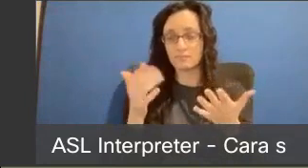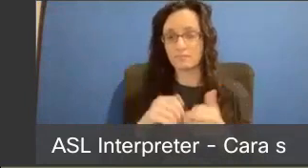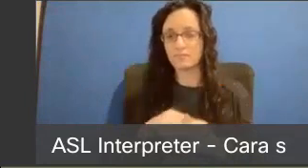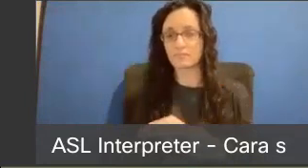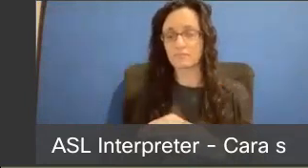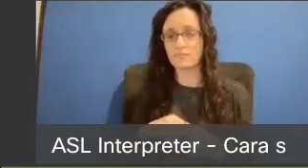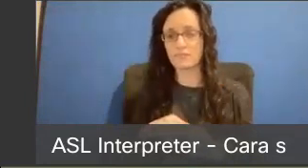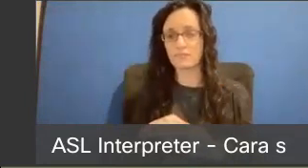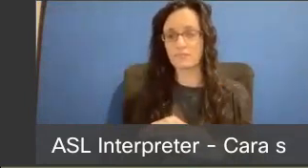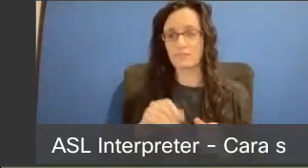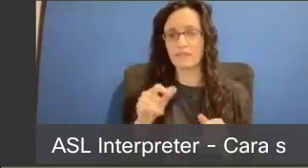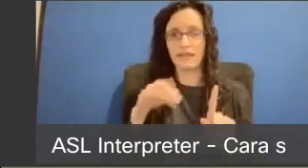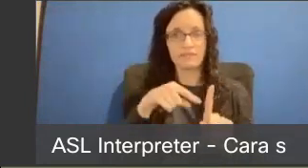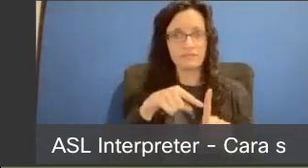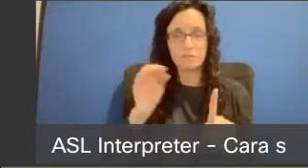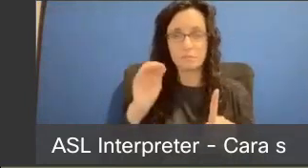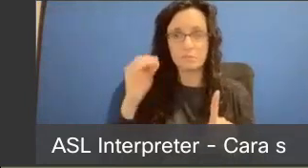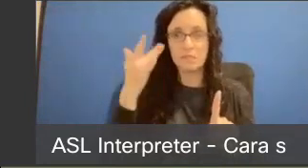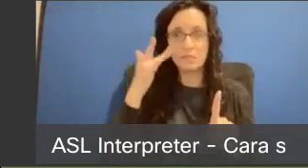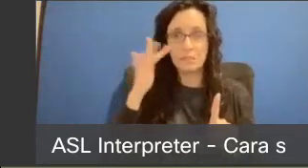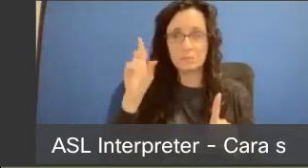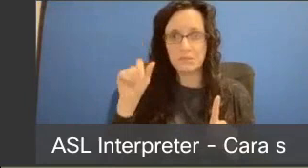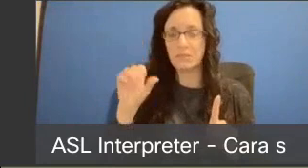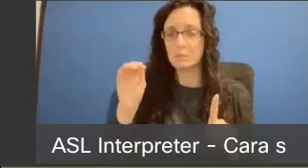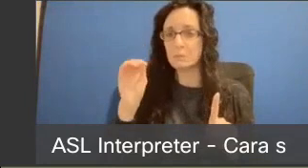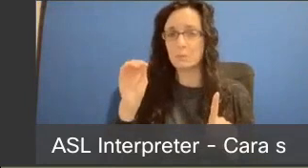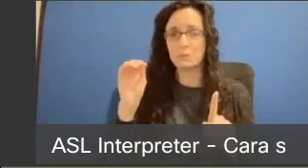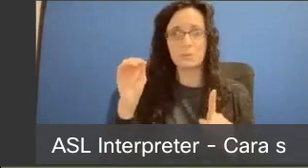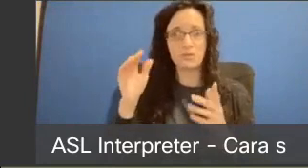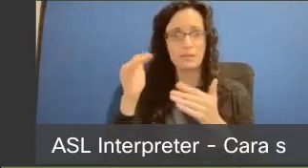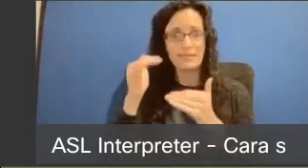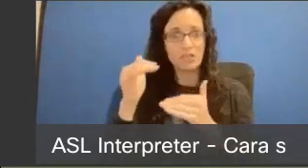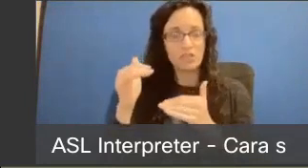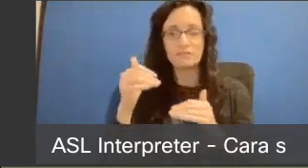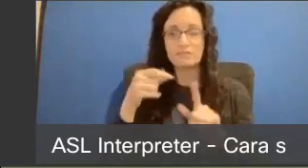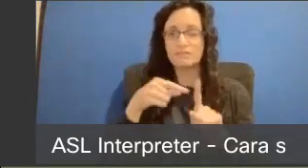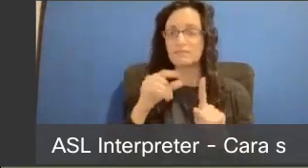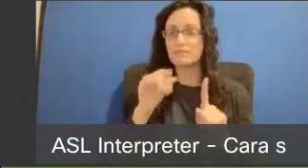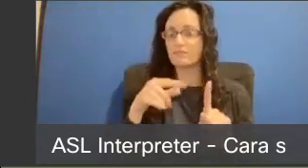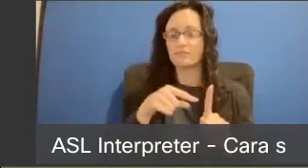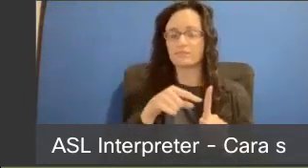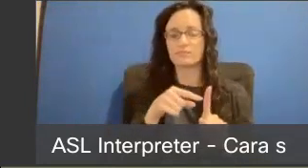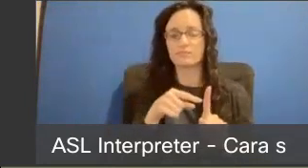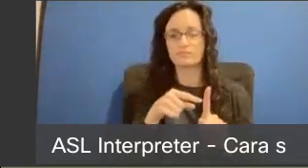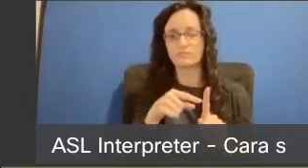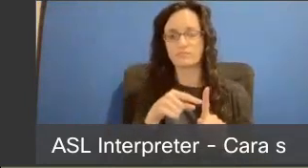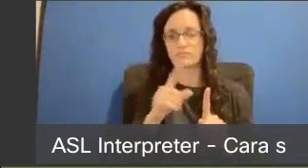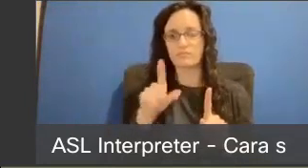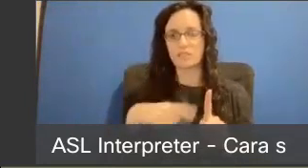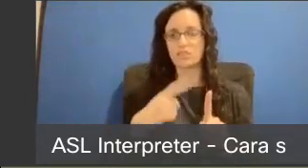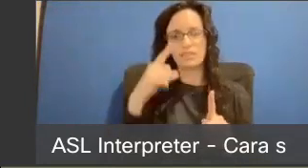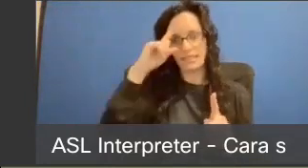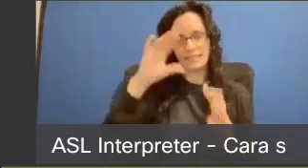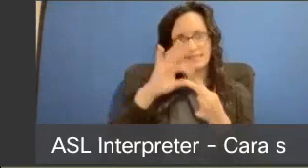some intellectual disability or limitations, if this wasn't someone who was who's having like a psychotic episode